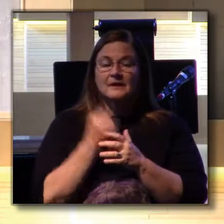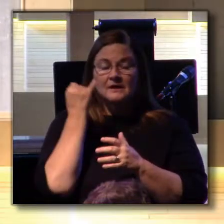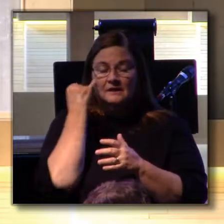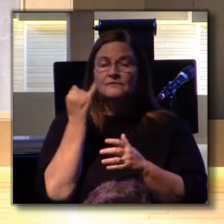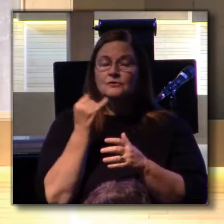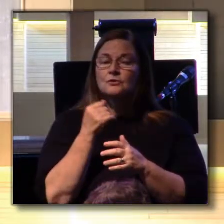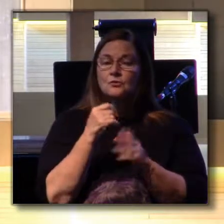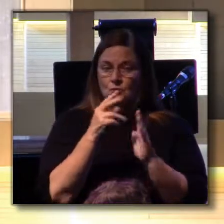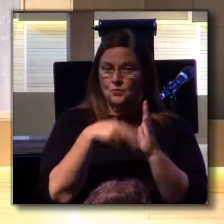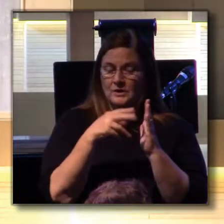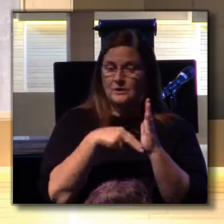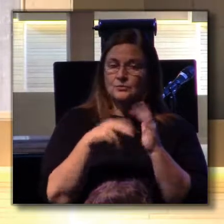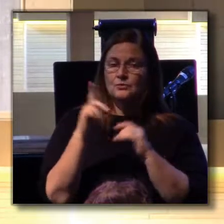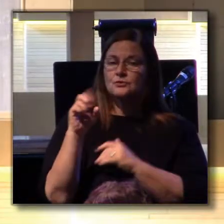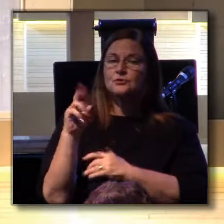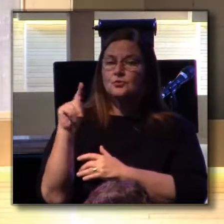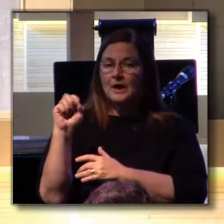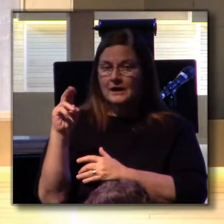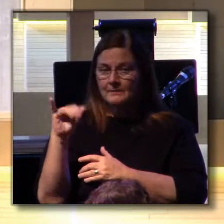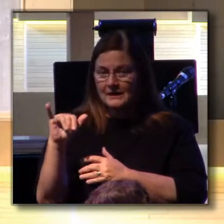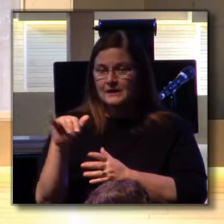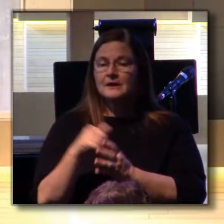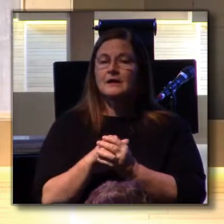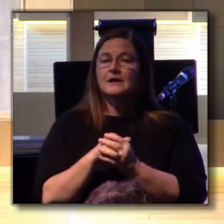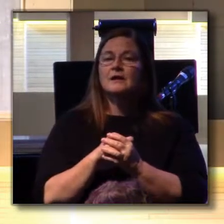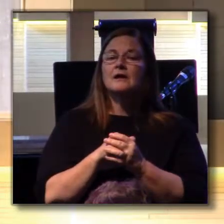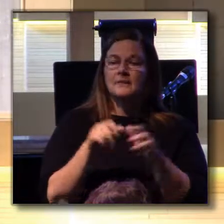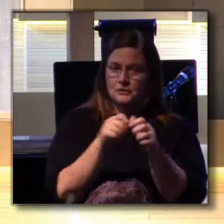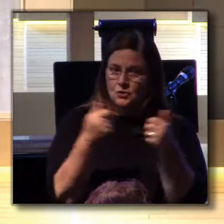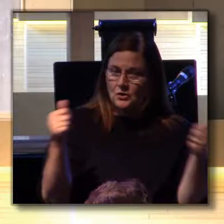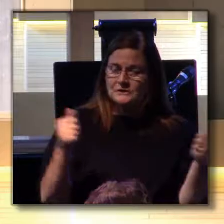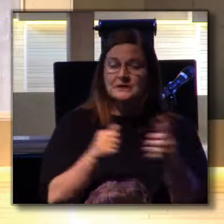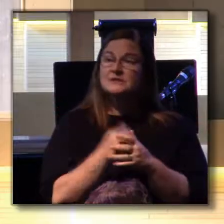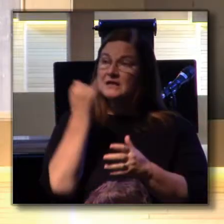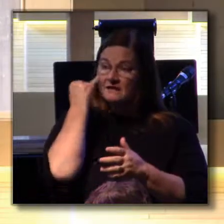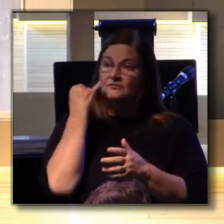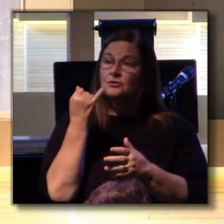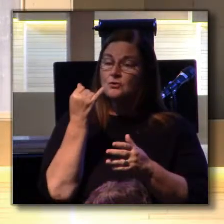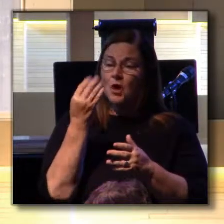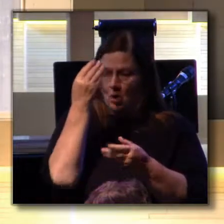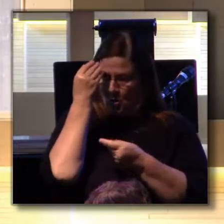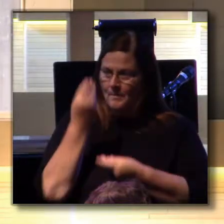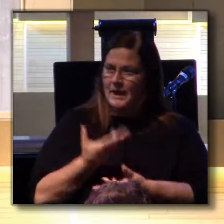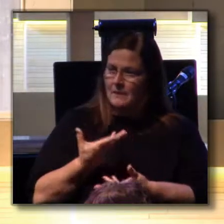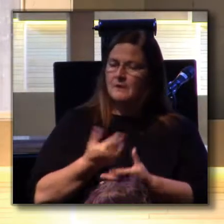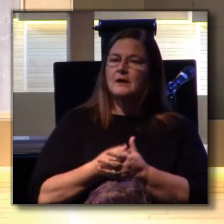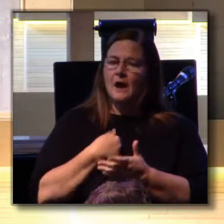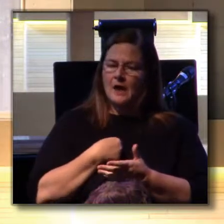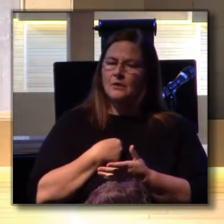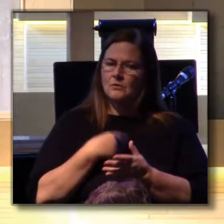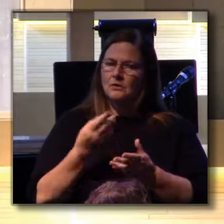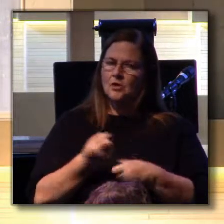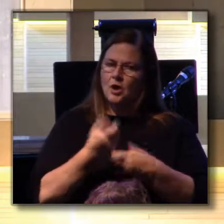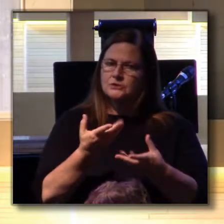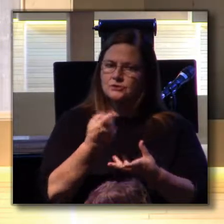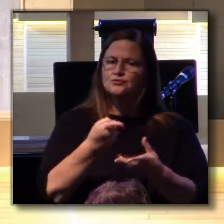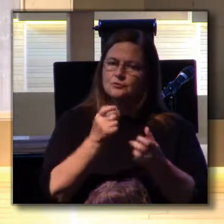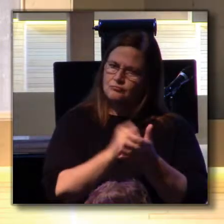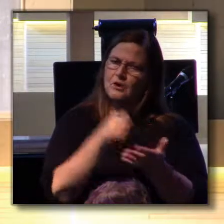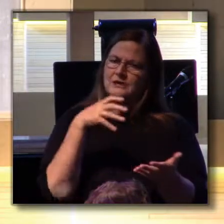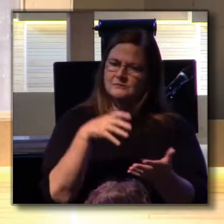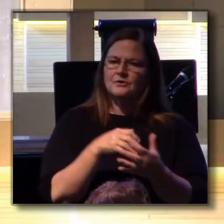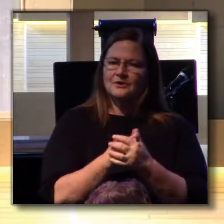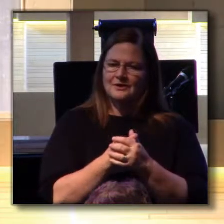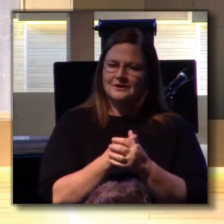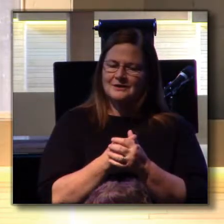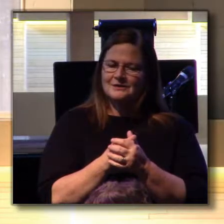says, if you obey me, that's the key to life. If you obey me, I will prosper you. And so the implications of